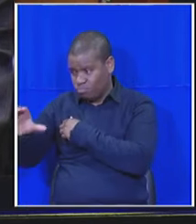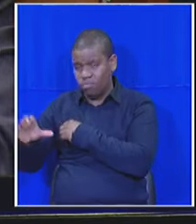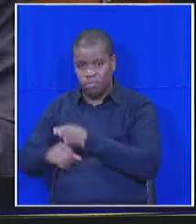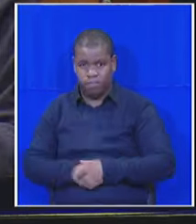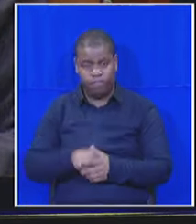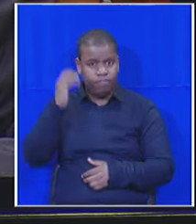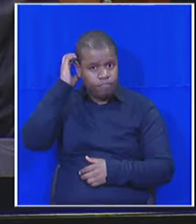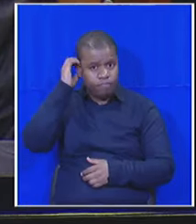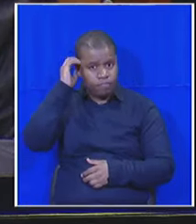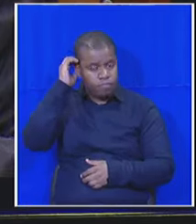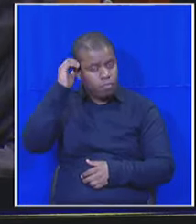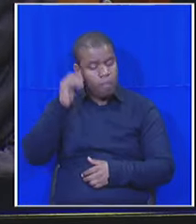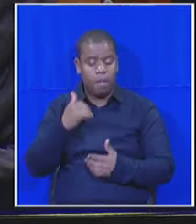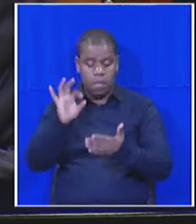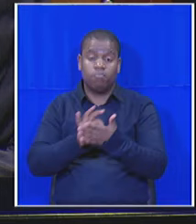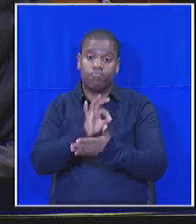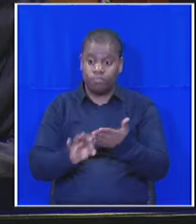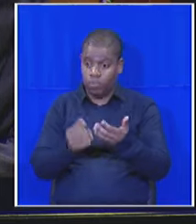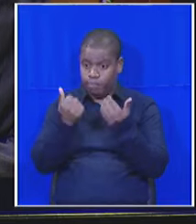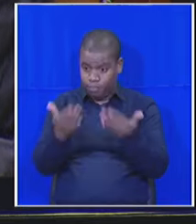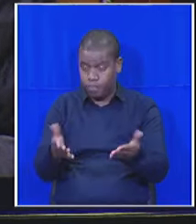Honourable Members, I put the vote again. Are there any objections?